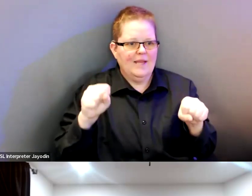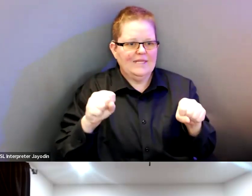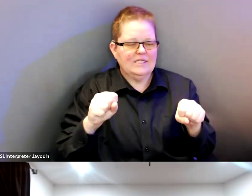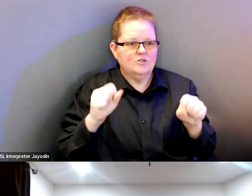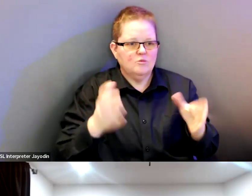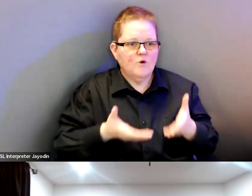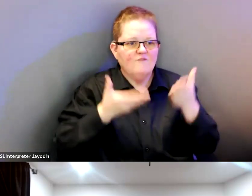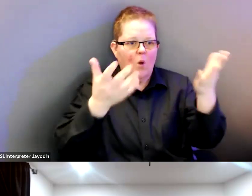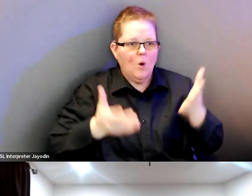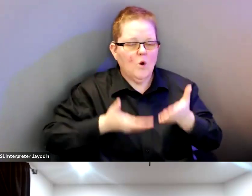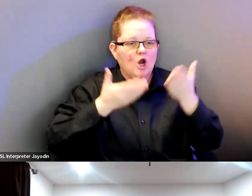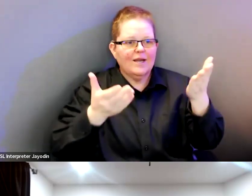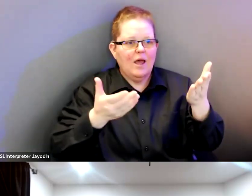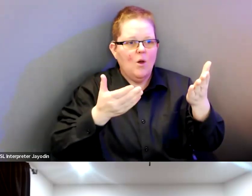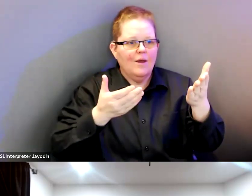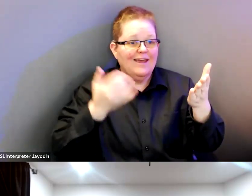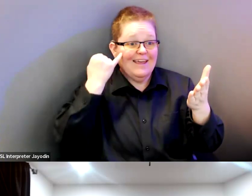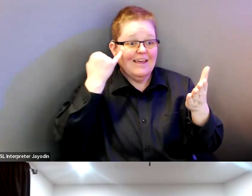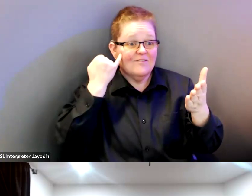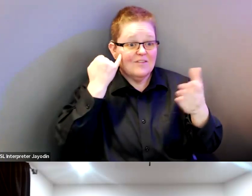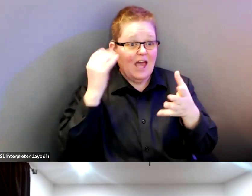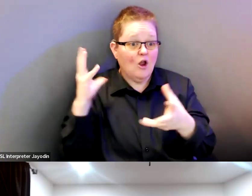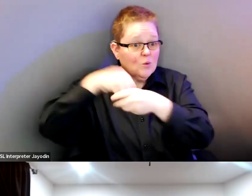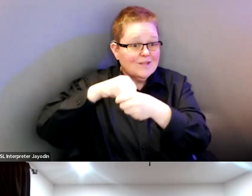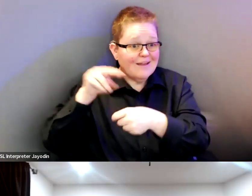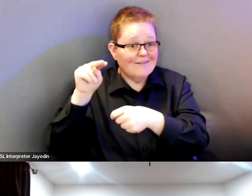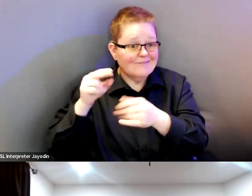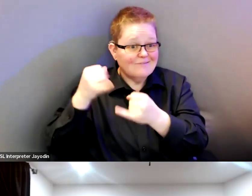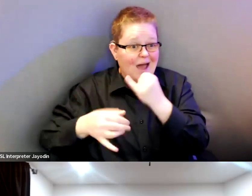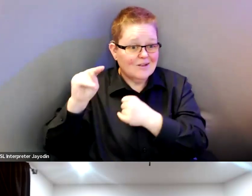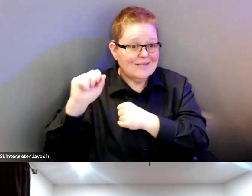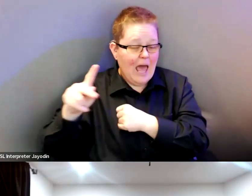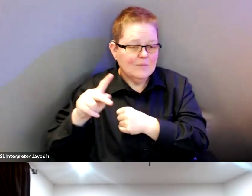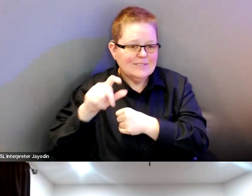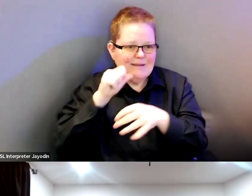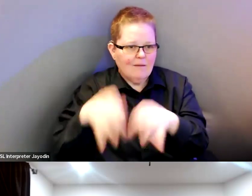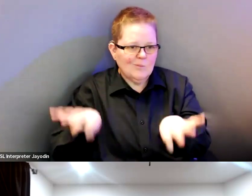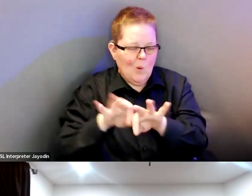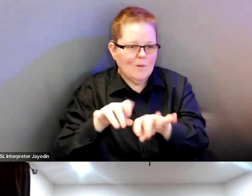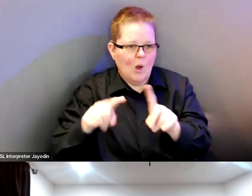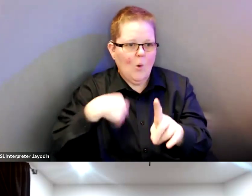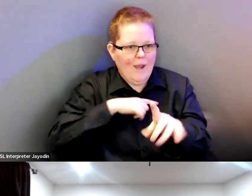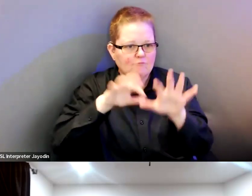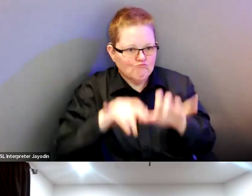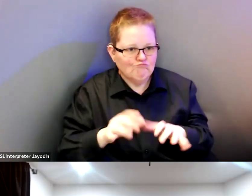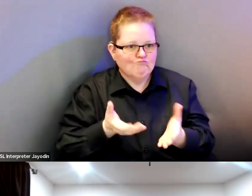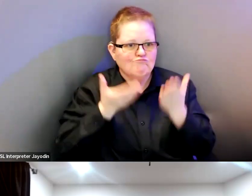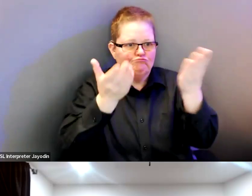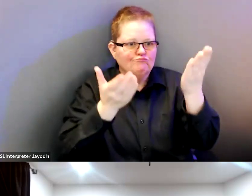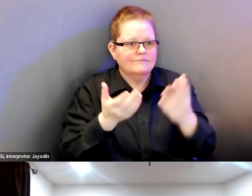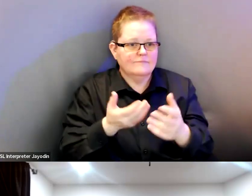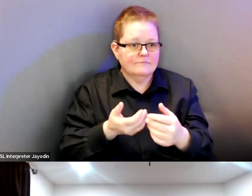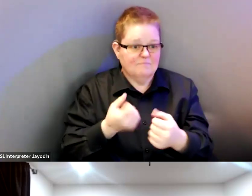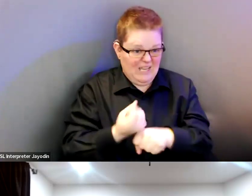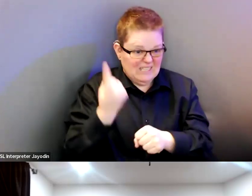forward, whether or not they make it to the final NAP, if that makes sense. Yeah, thank you. Anybody